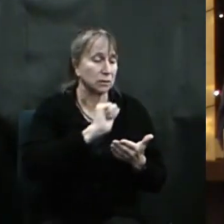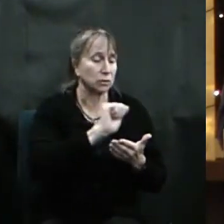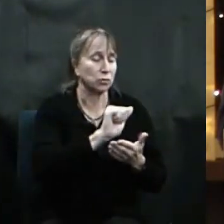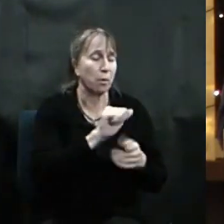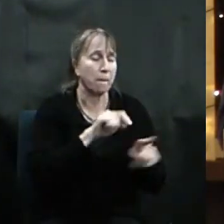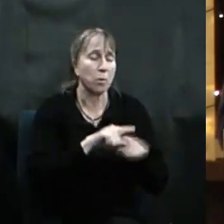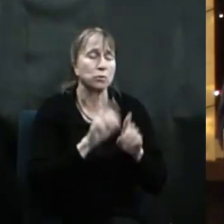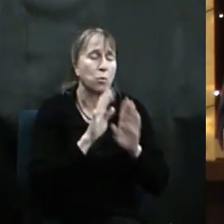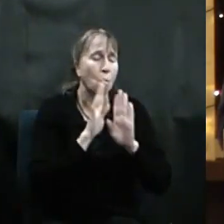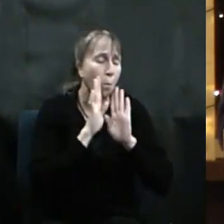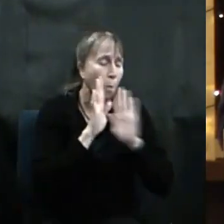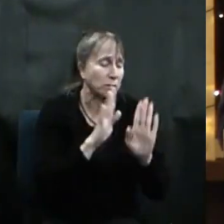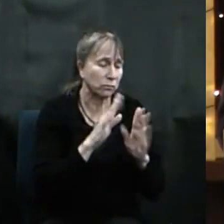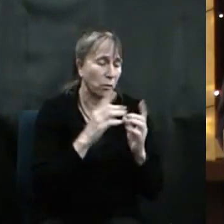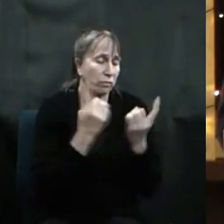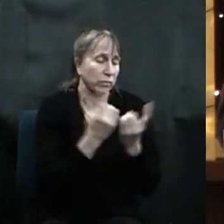stroke.